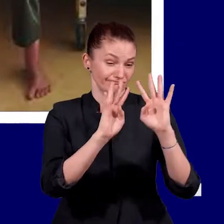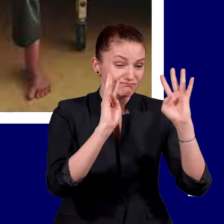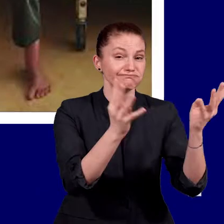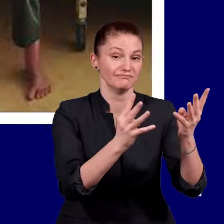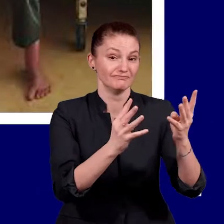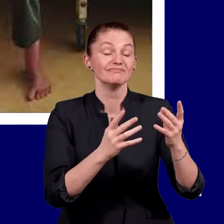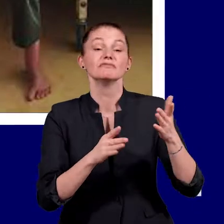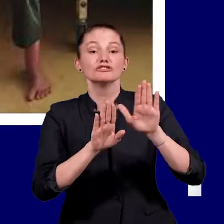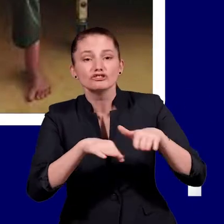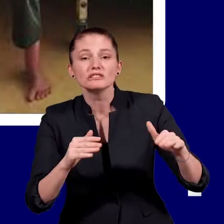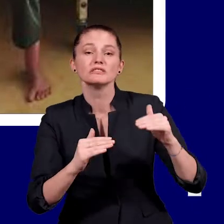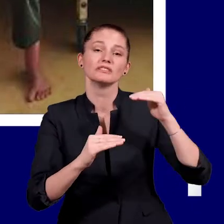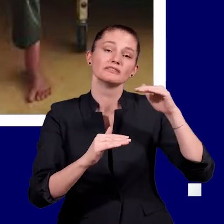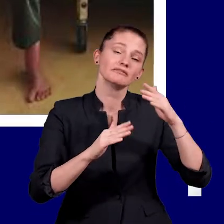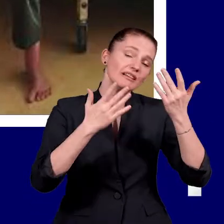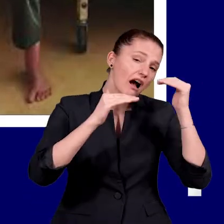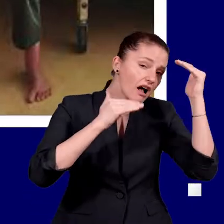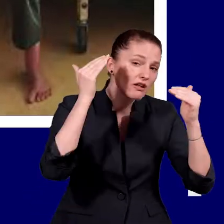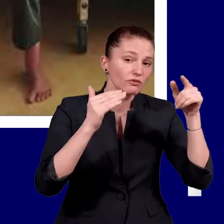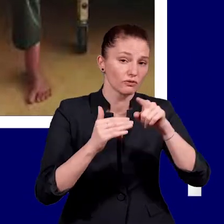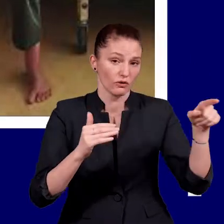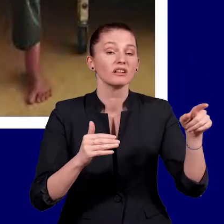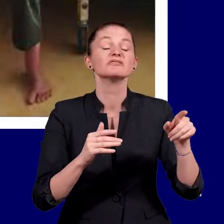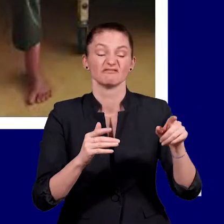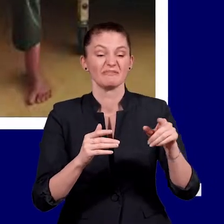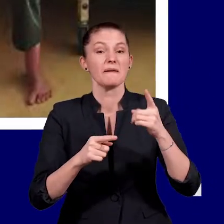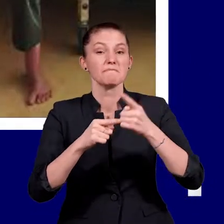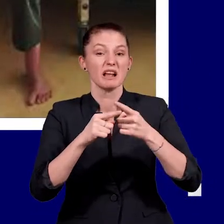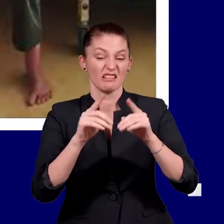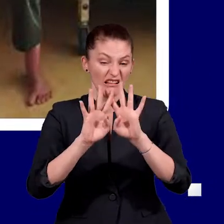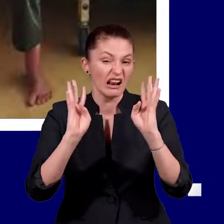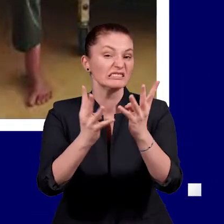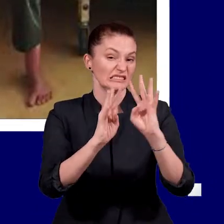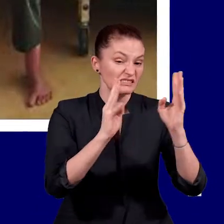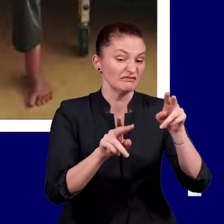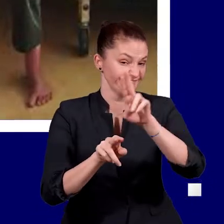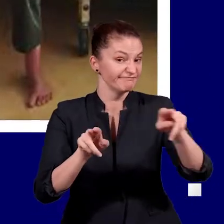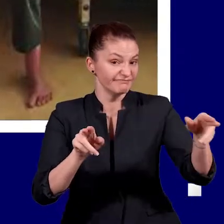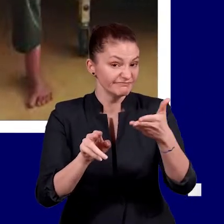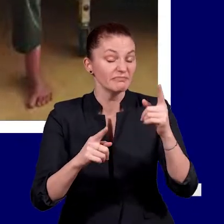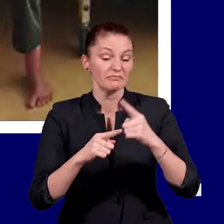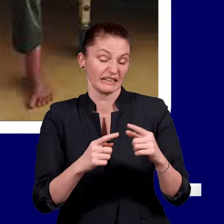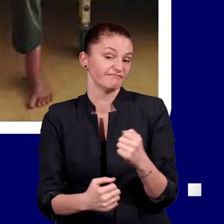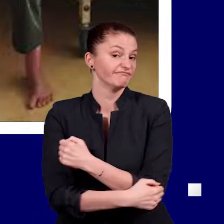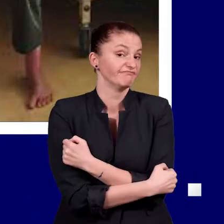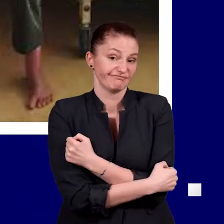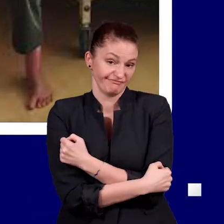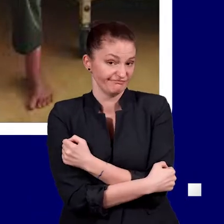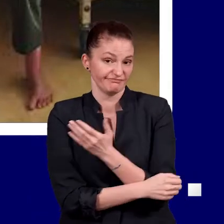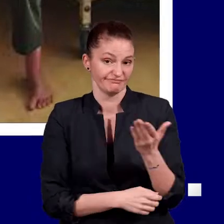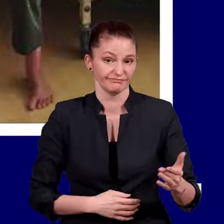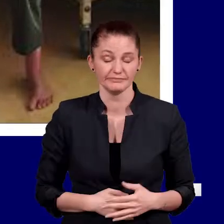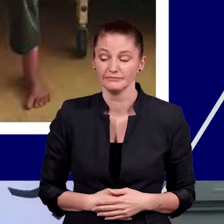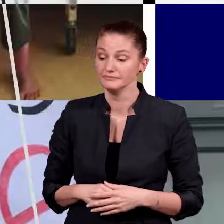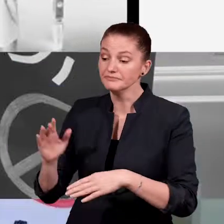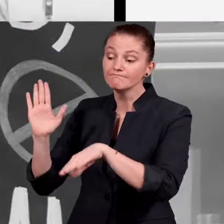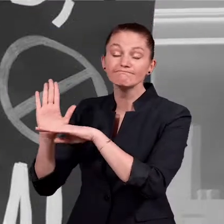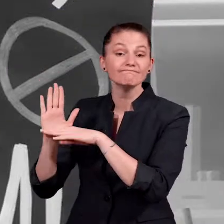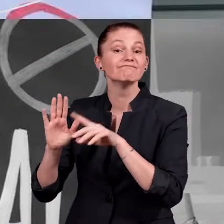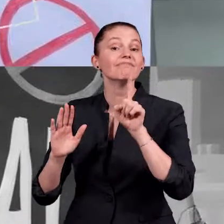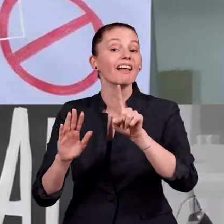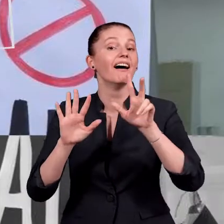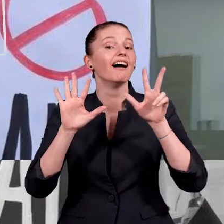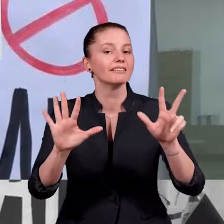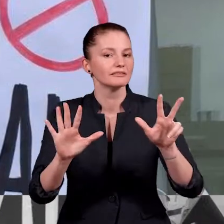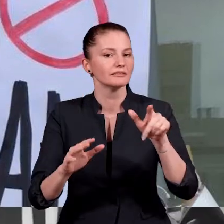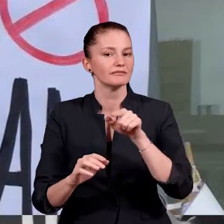Gerd, Hungary, where adults and children were held in metal cage beds and straitjackets.